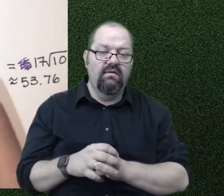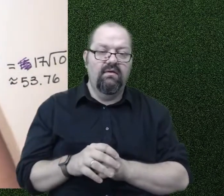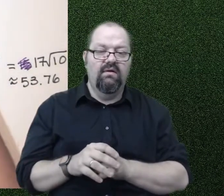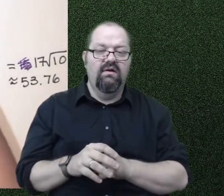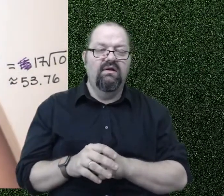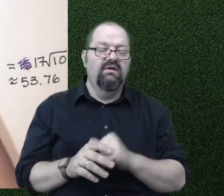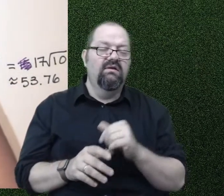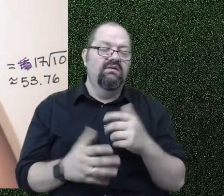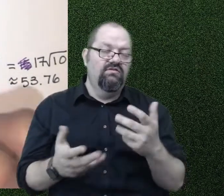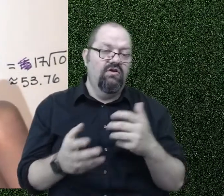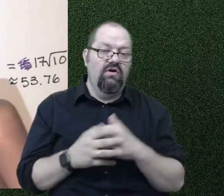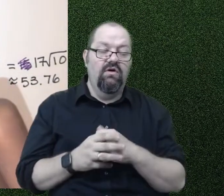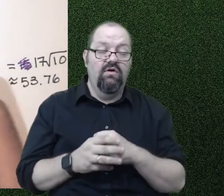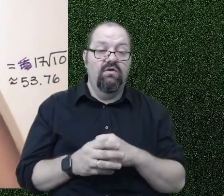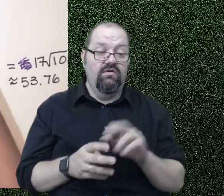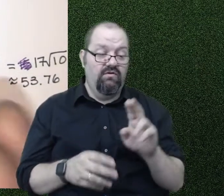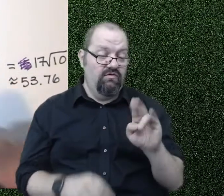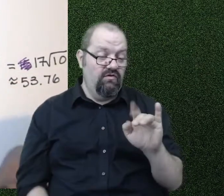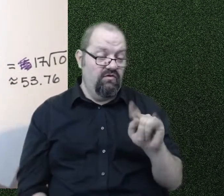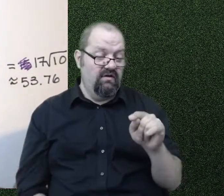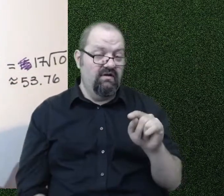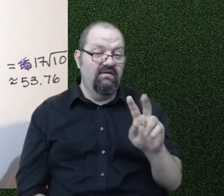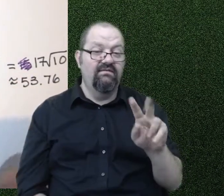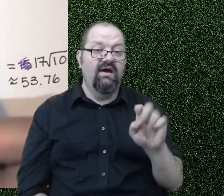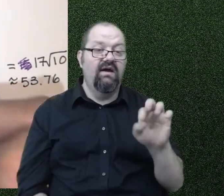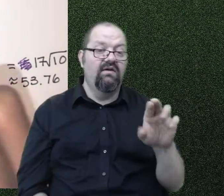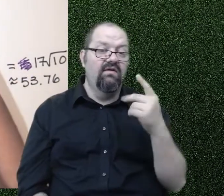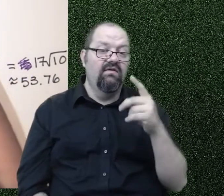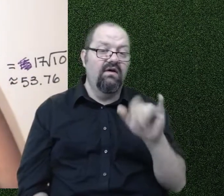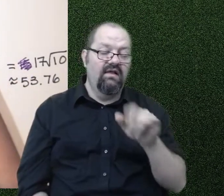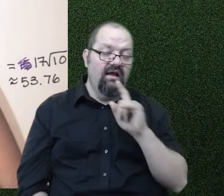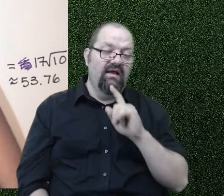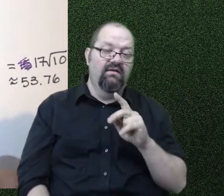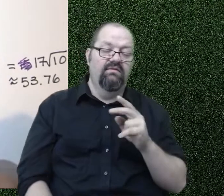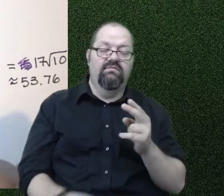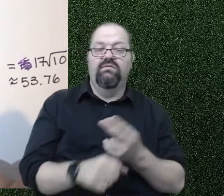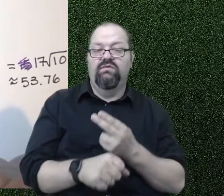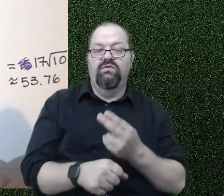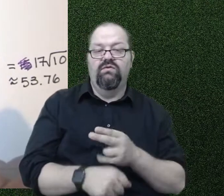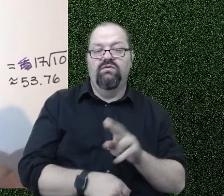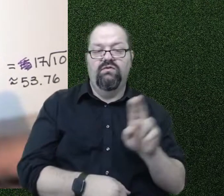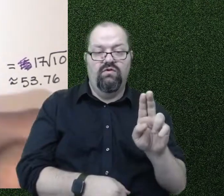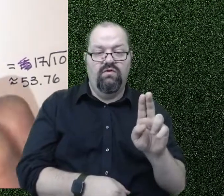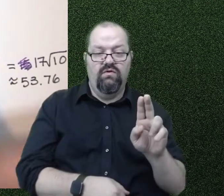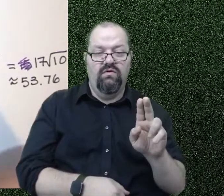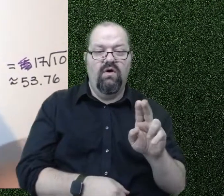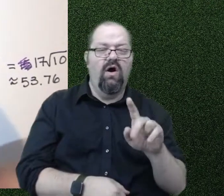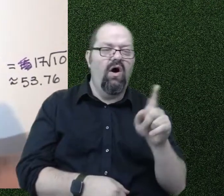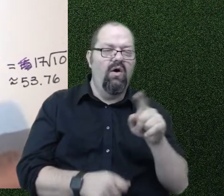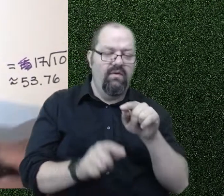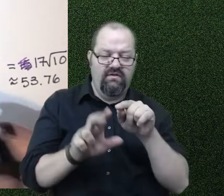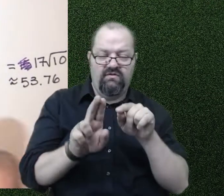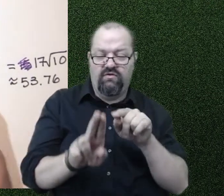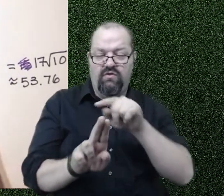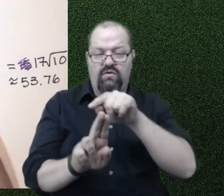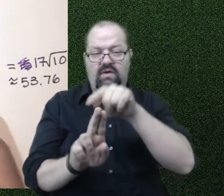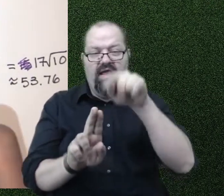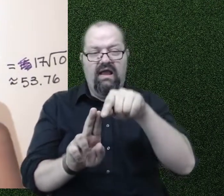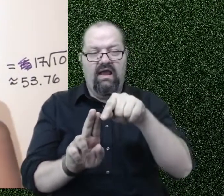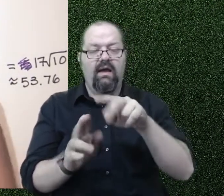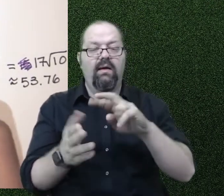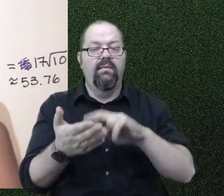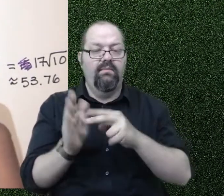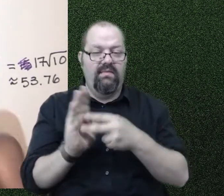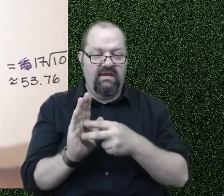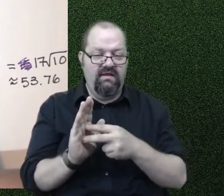So the unit vector in that direction is denoted by U, and we always put hats on it, U hat. We're going to